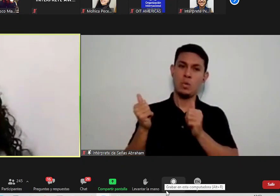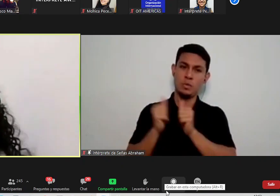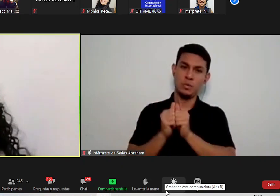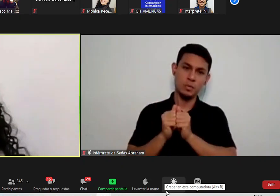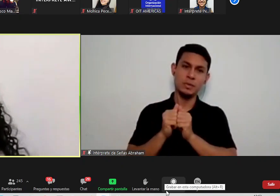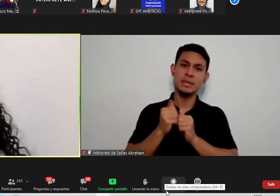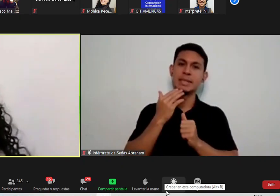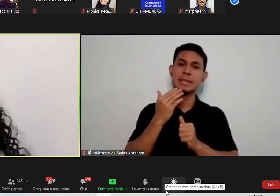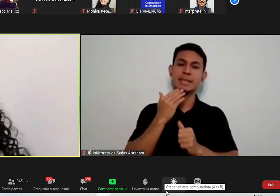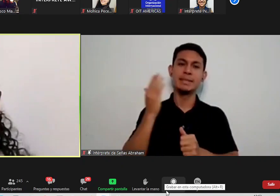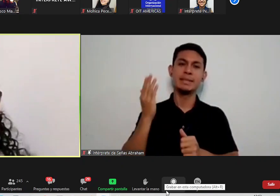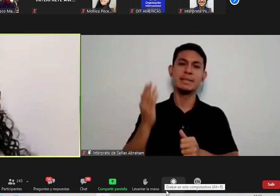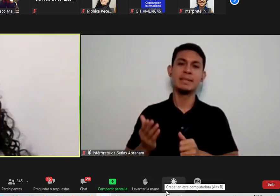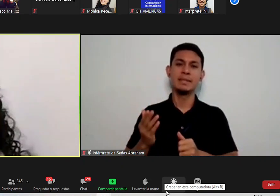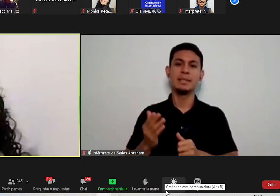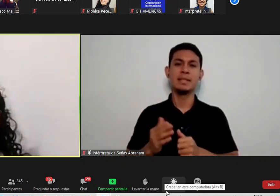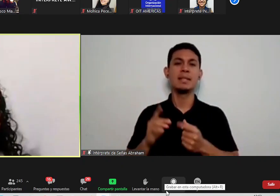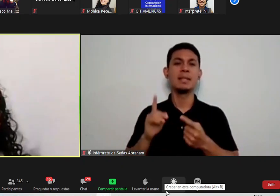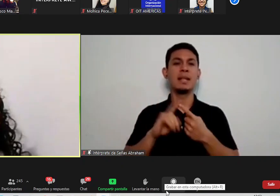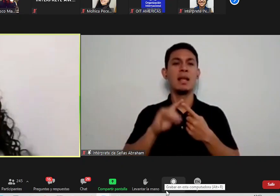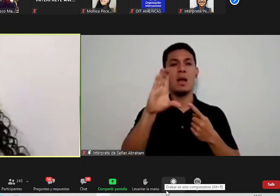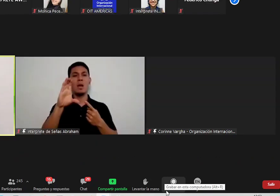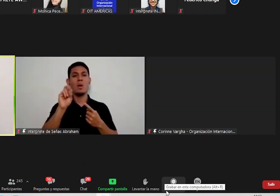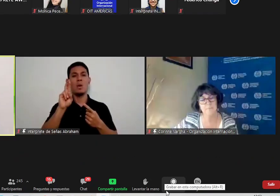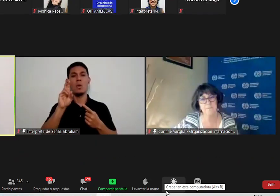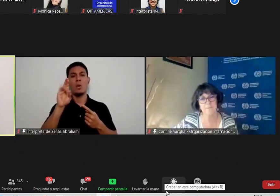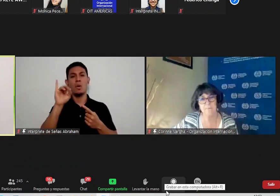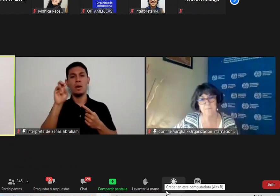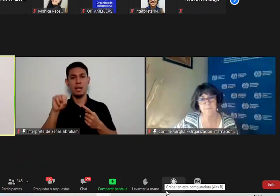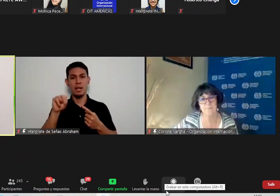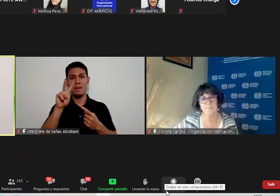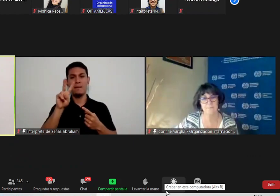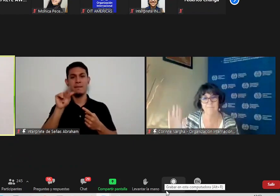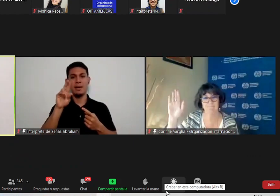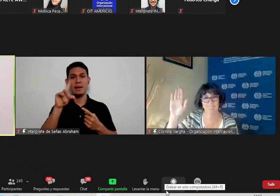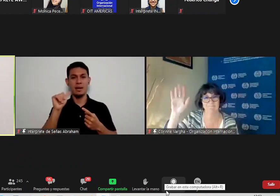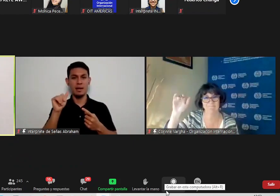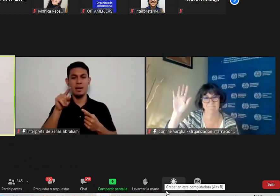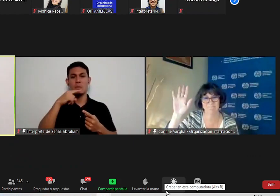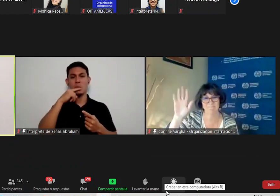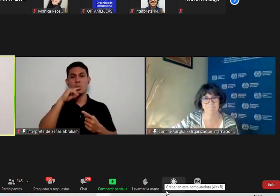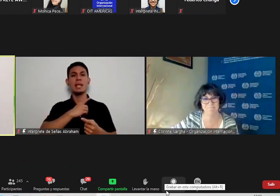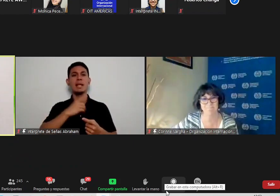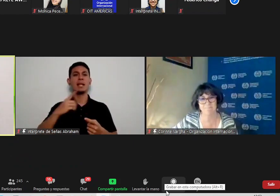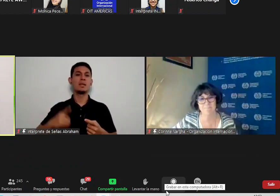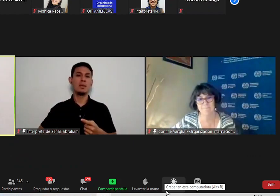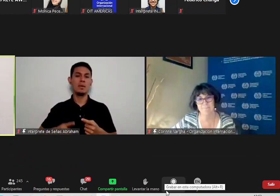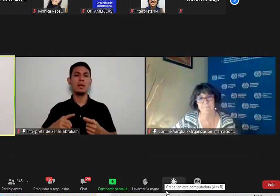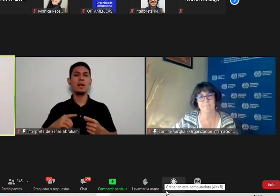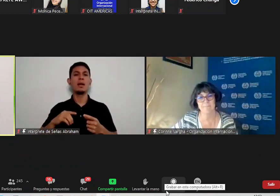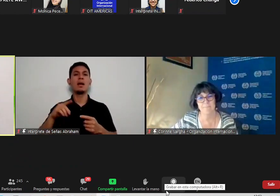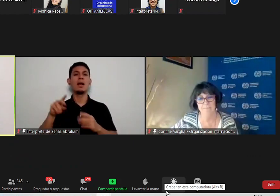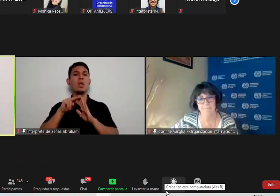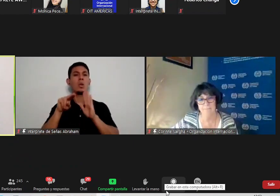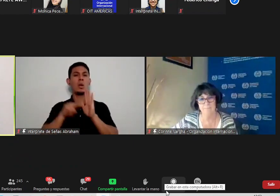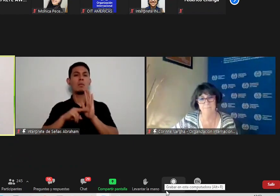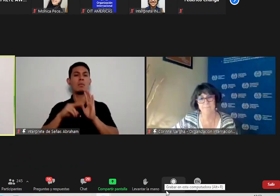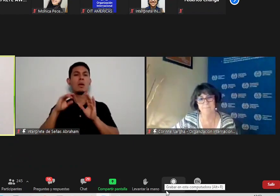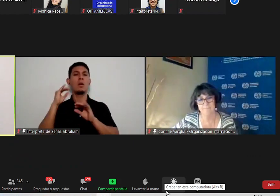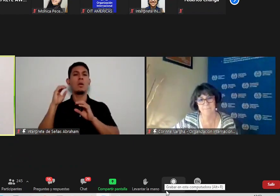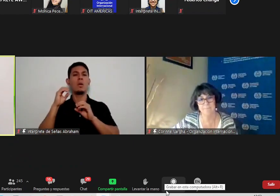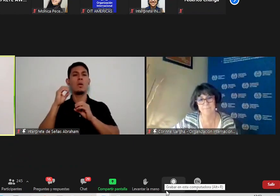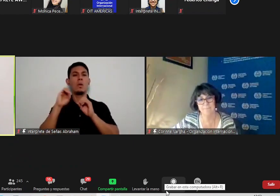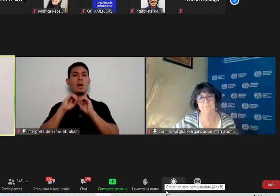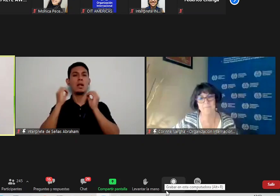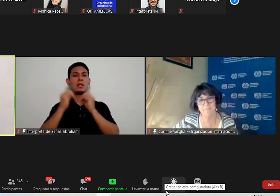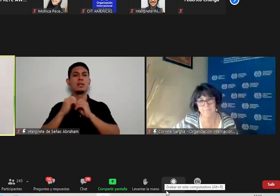panel that is with me today amongst of which we have according vargas which is the director of the standard